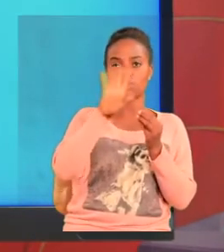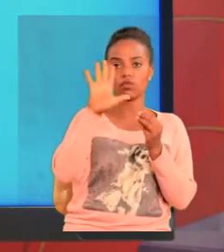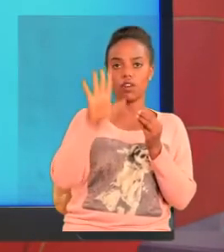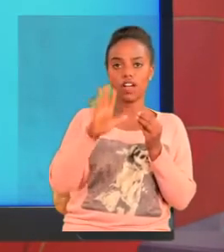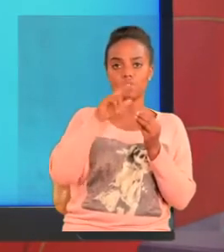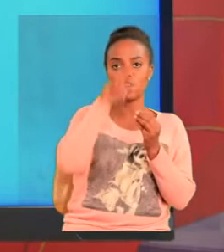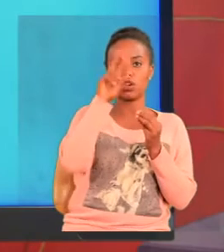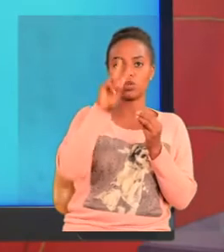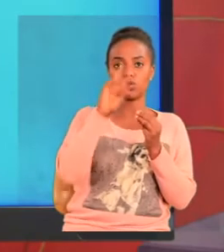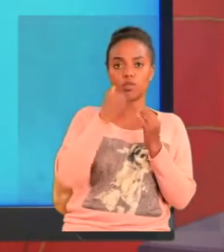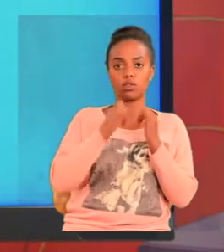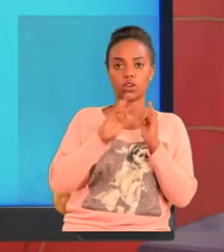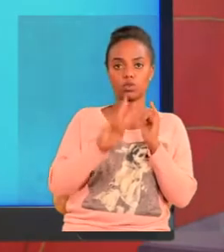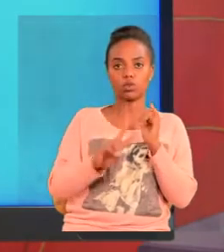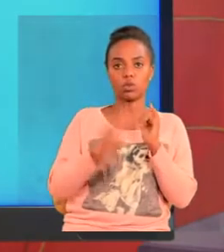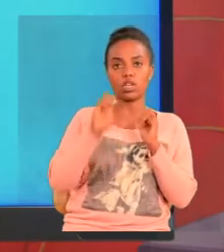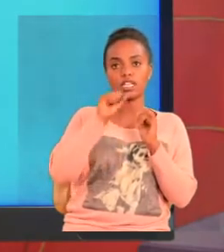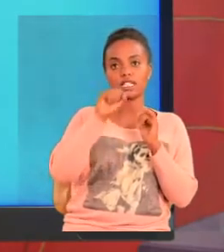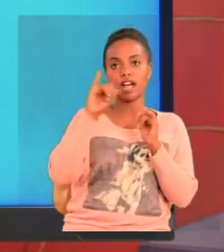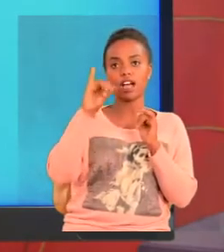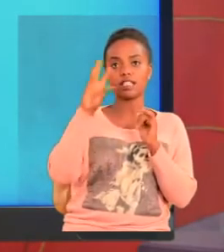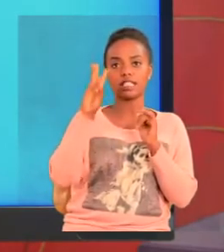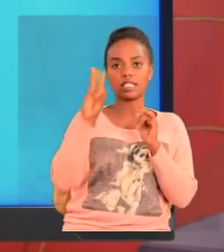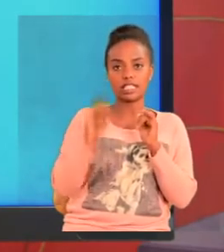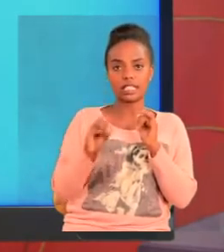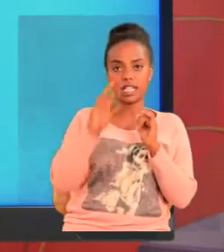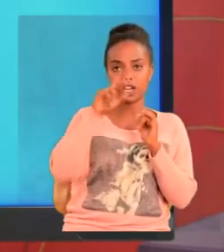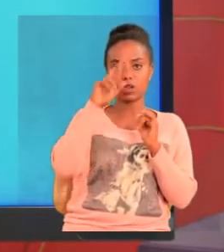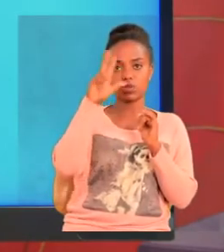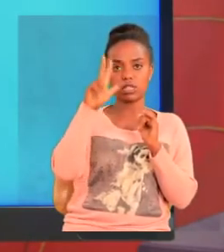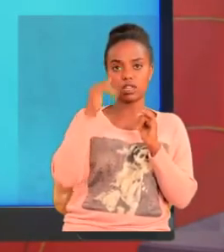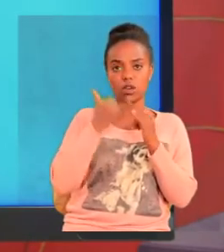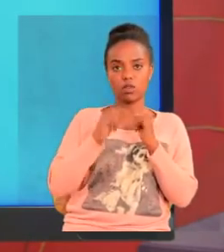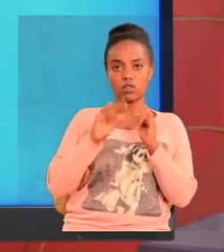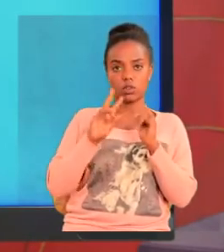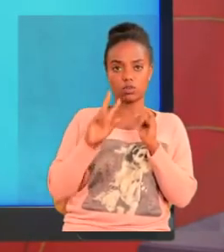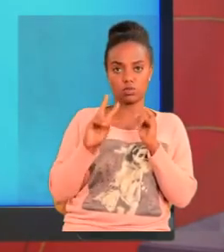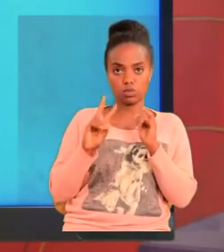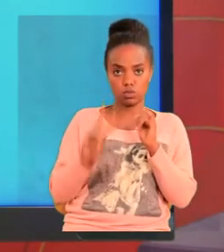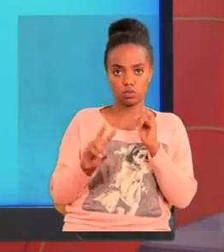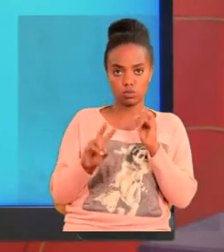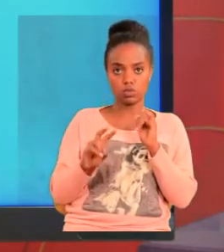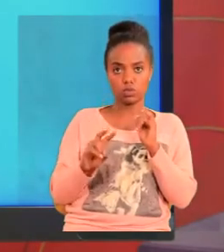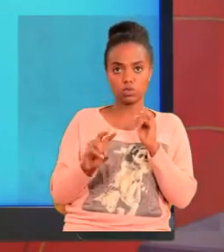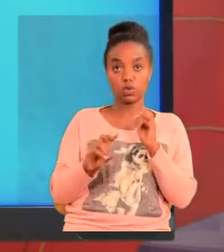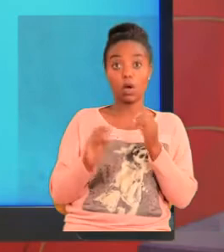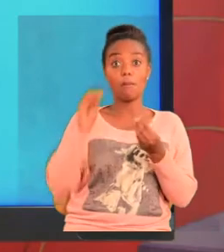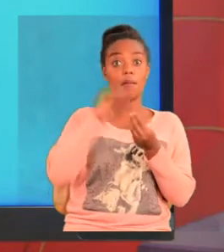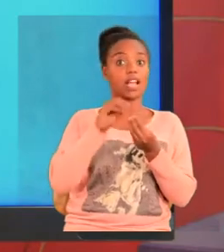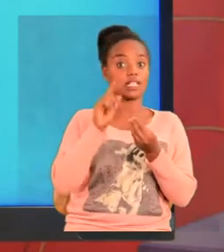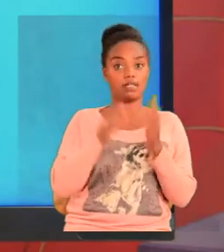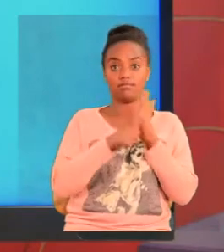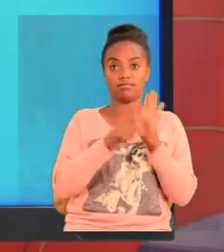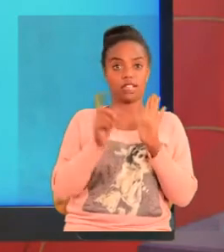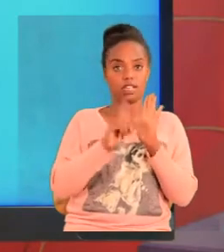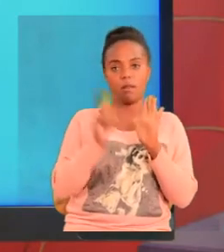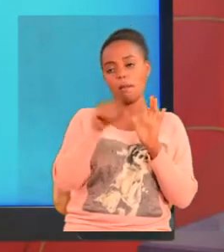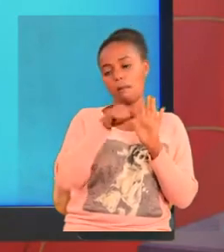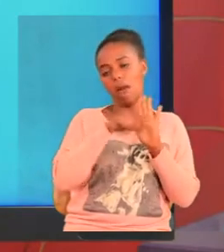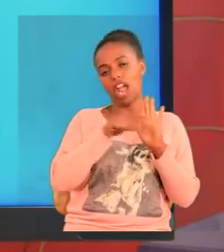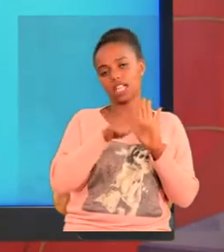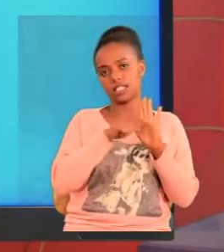over 2 and sine 60 is root 3 over 2. So this one is not plus, it is